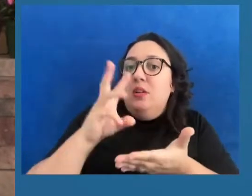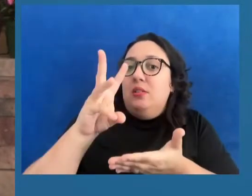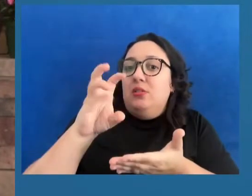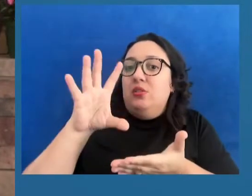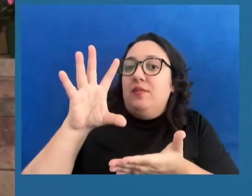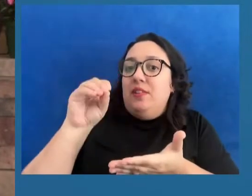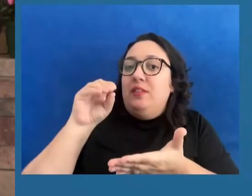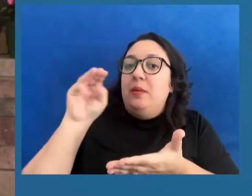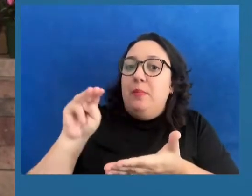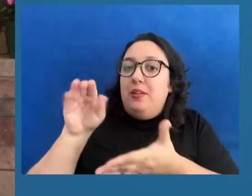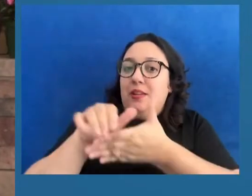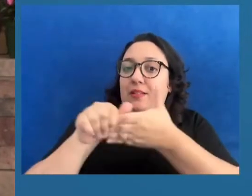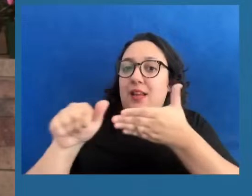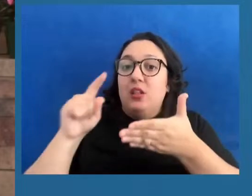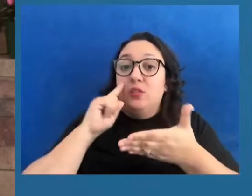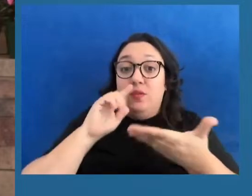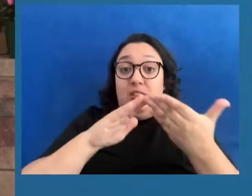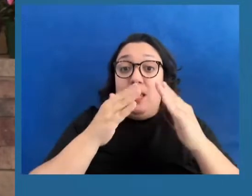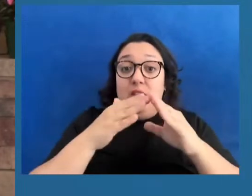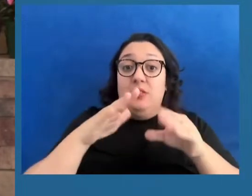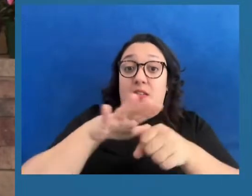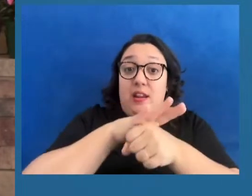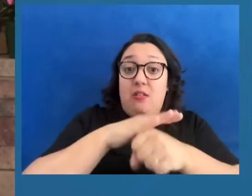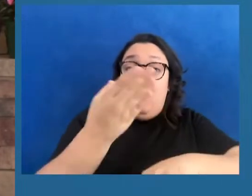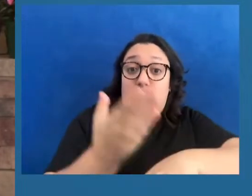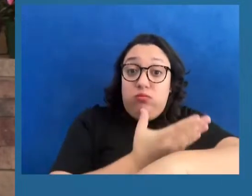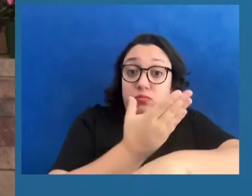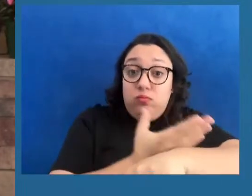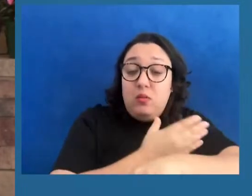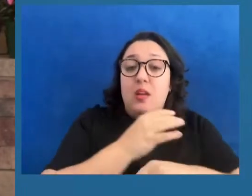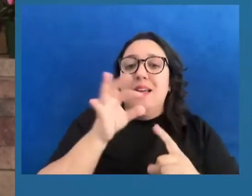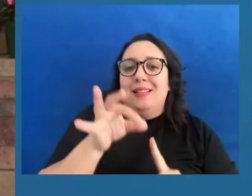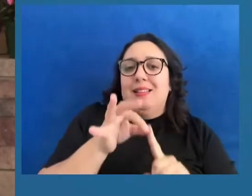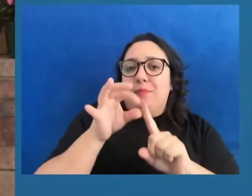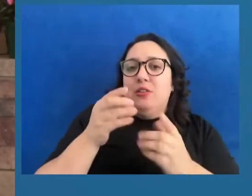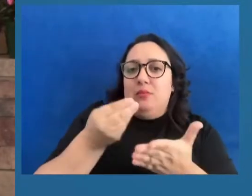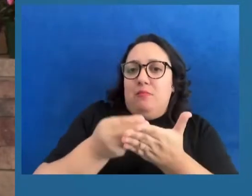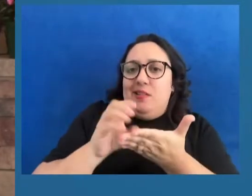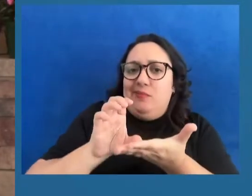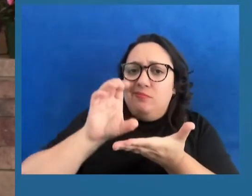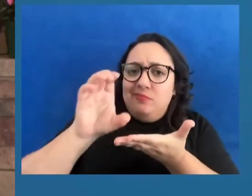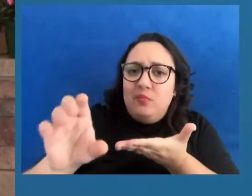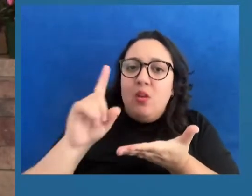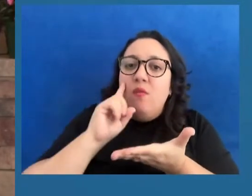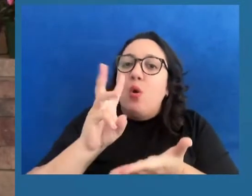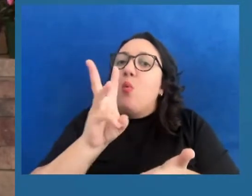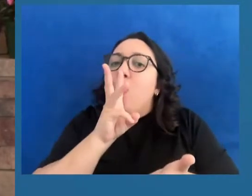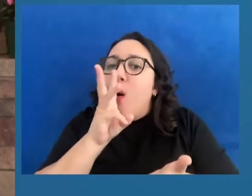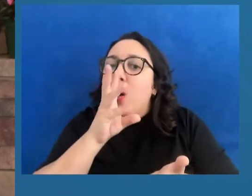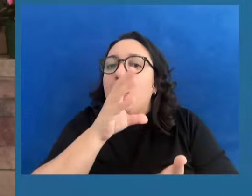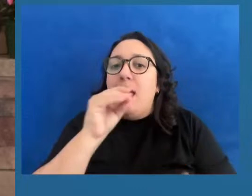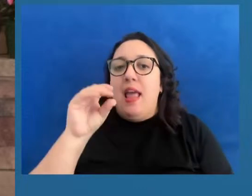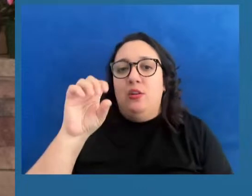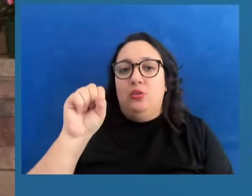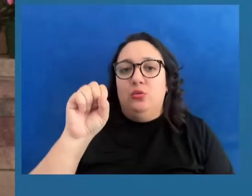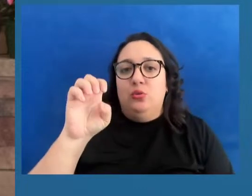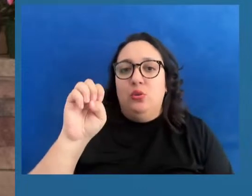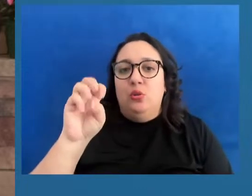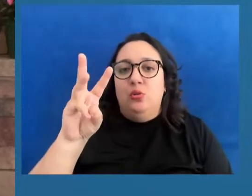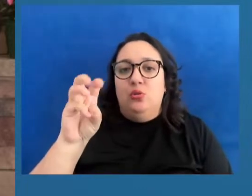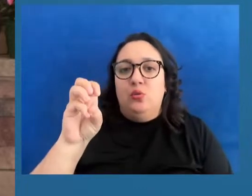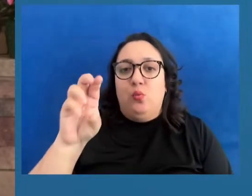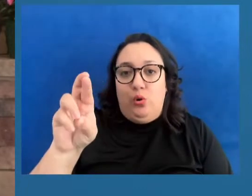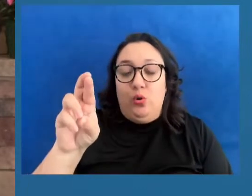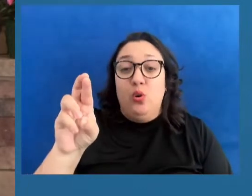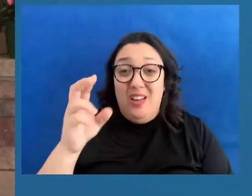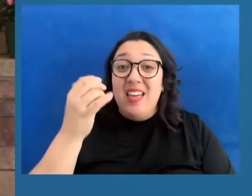revitalization to special grants for water and sewer to Main Street programs, Main Street grant. All that's available for the communities